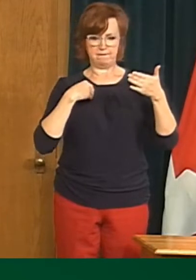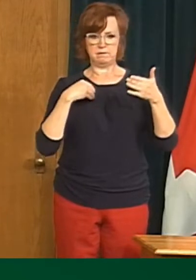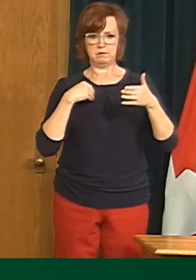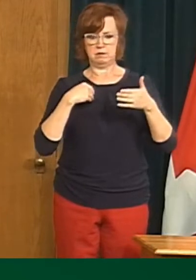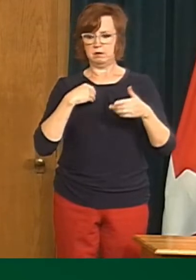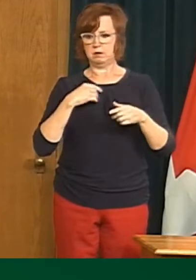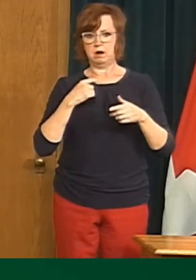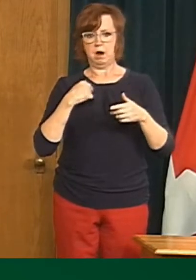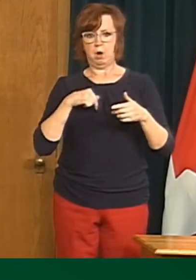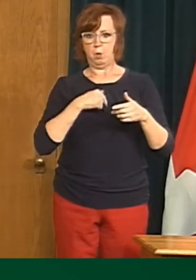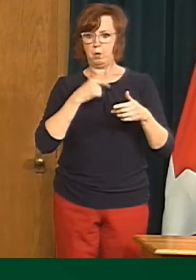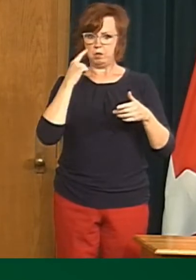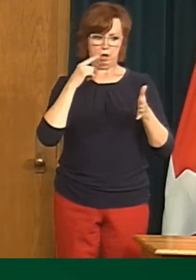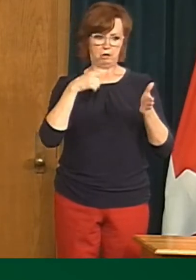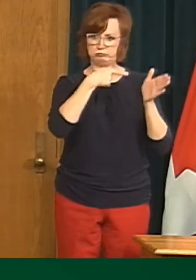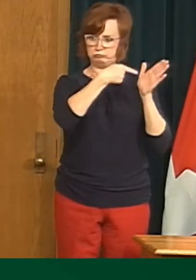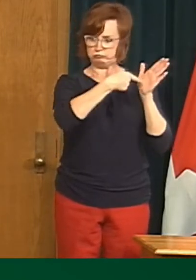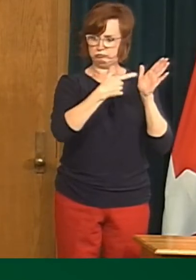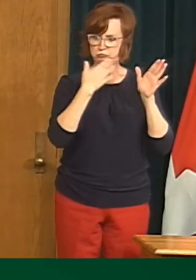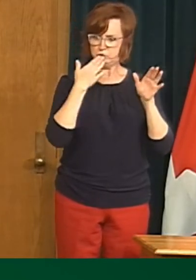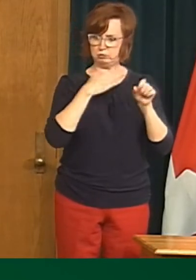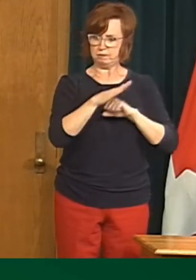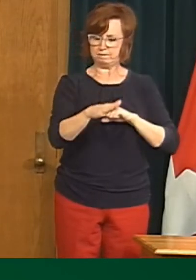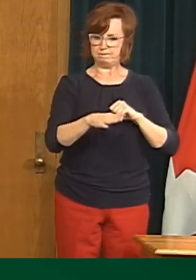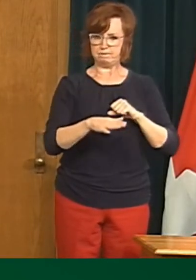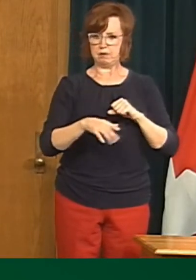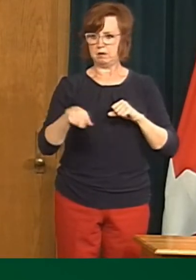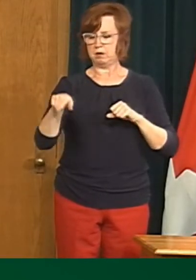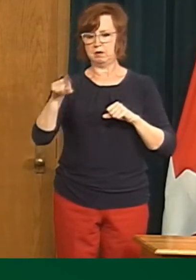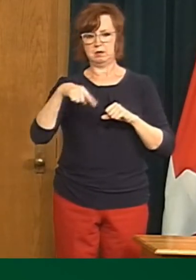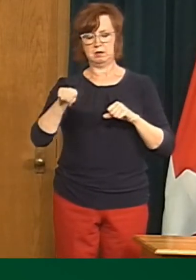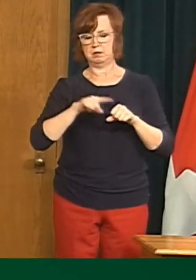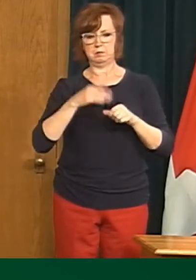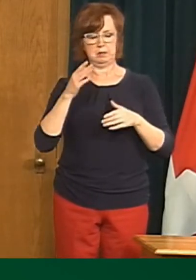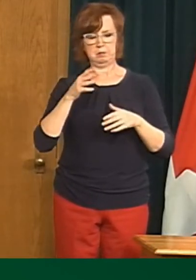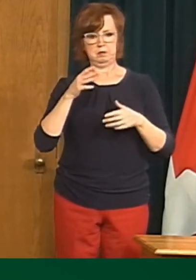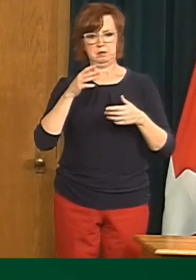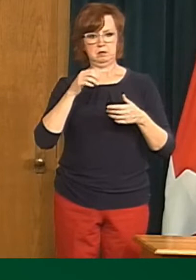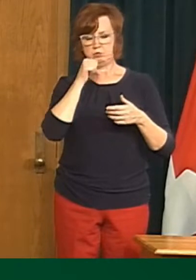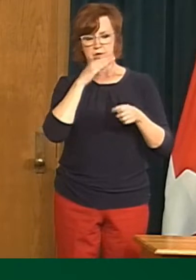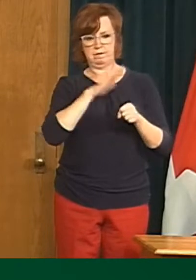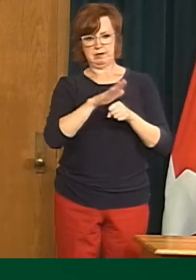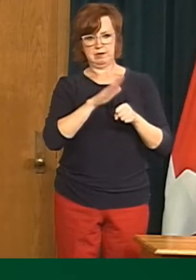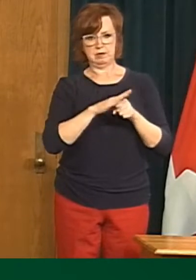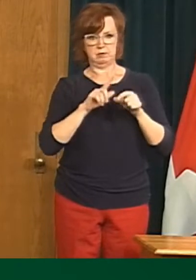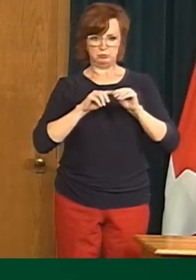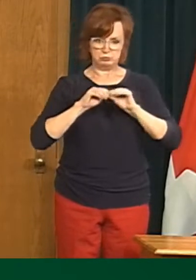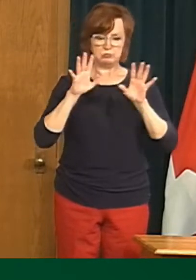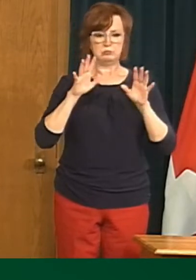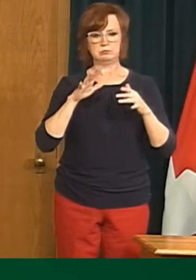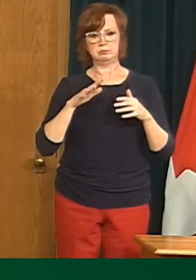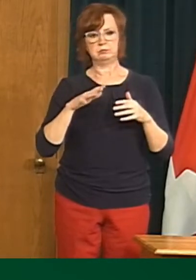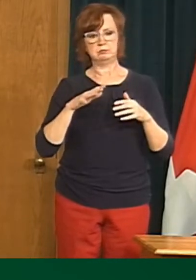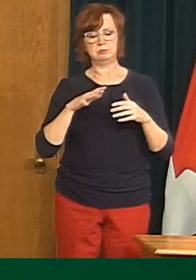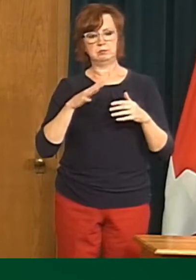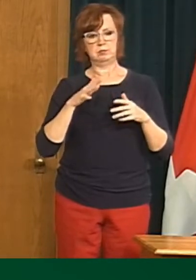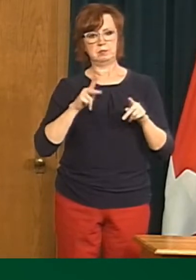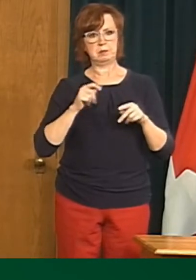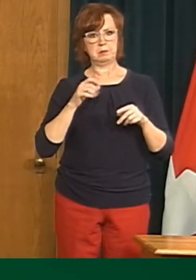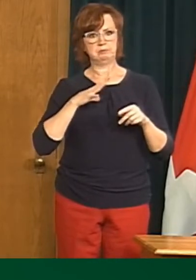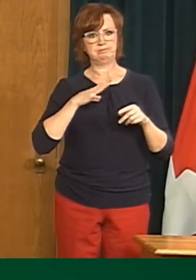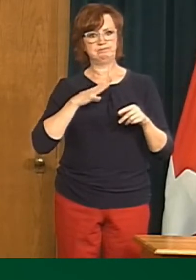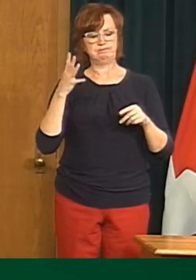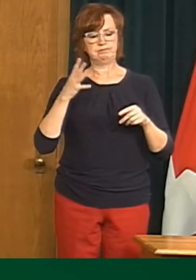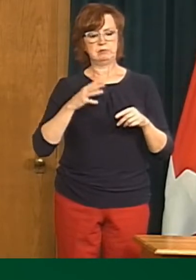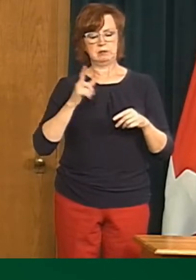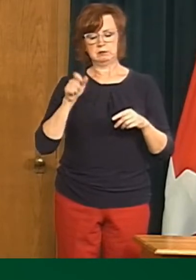most communities that was the case, but obviously some people were concerned about it, and we need to clarify it. I